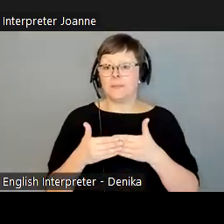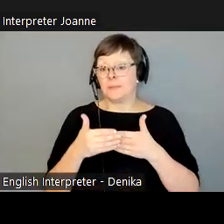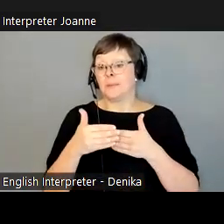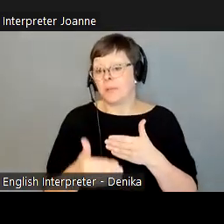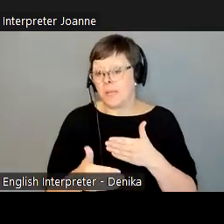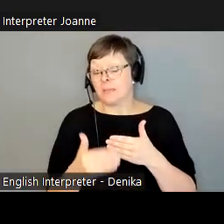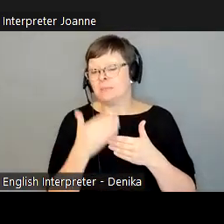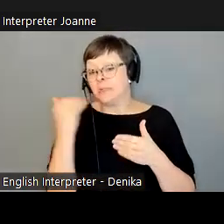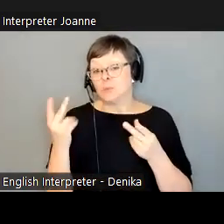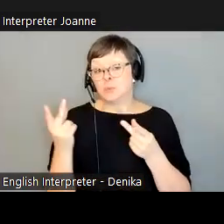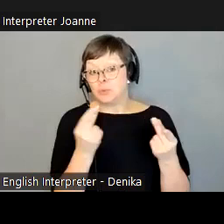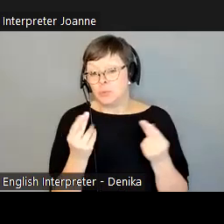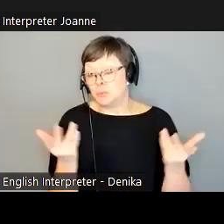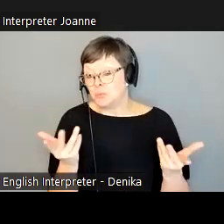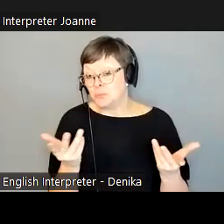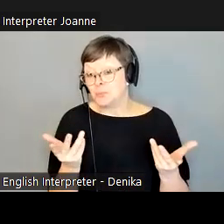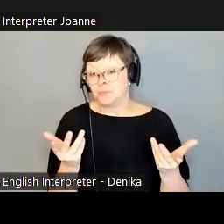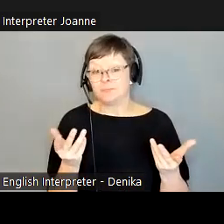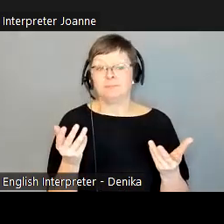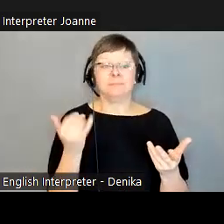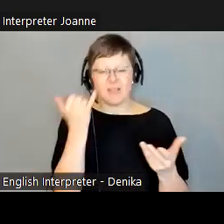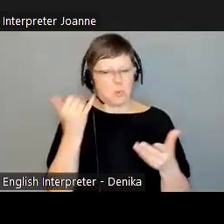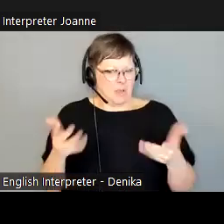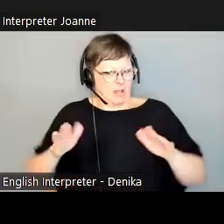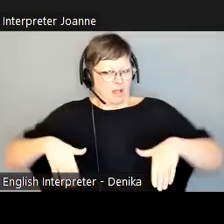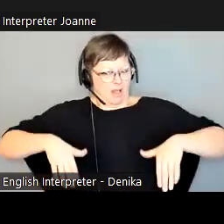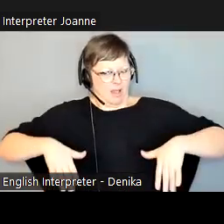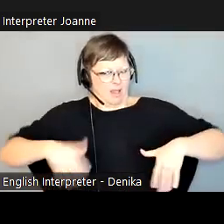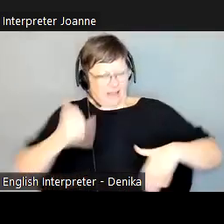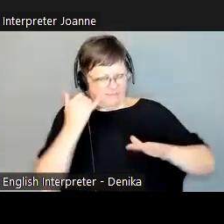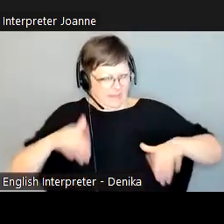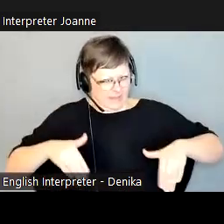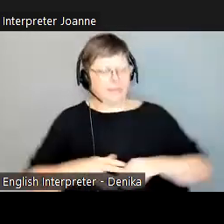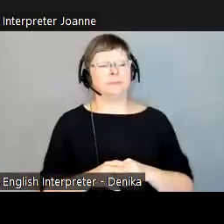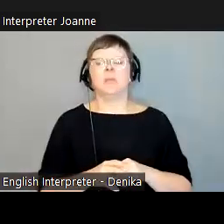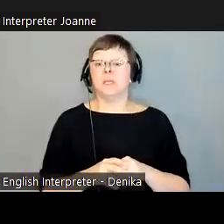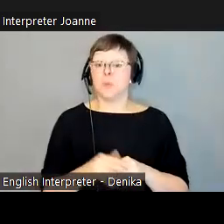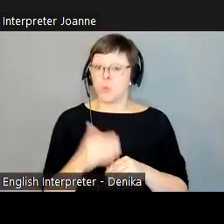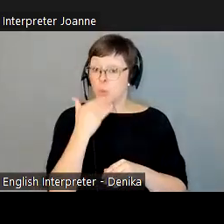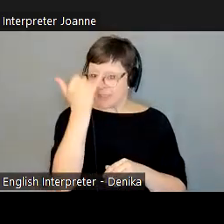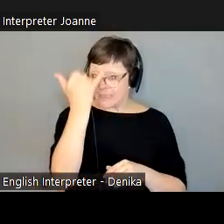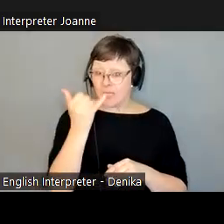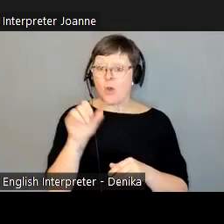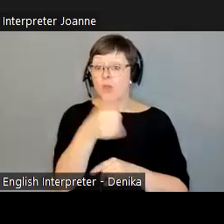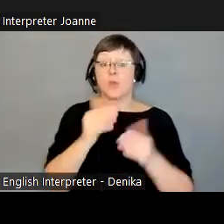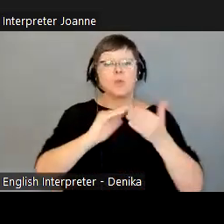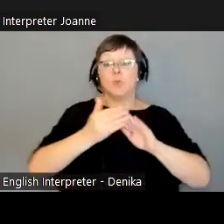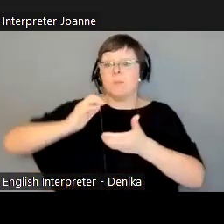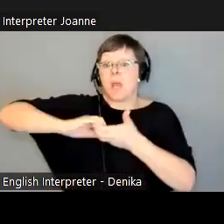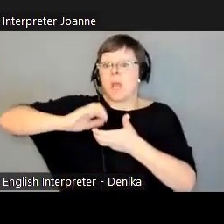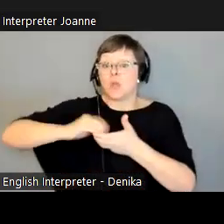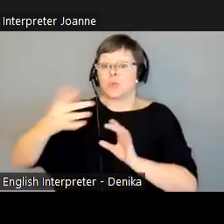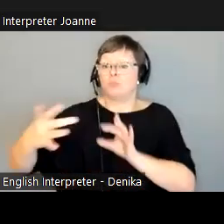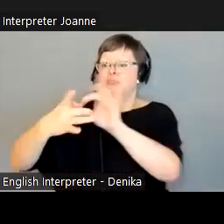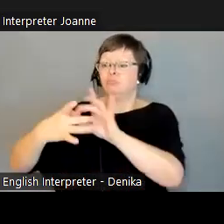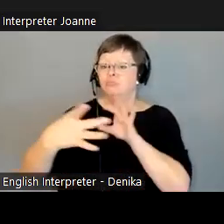to do in this if you're not already doing so. So actively link with other community partners.